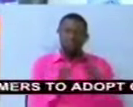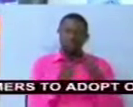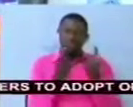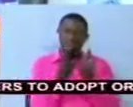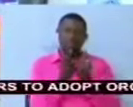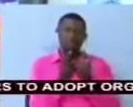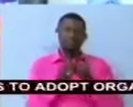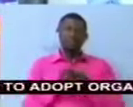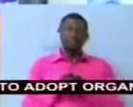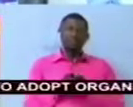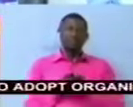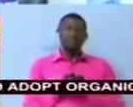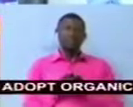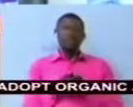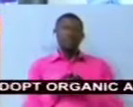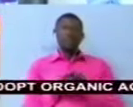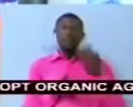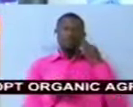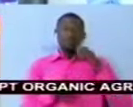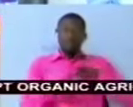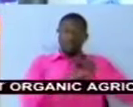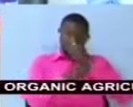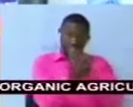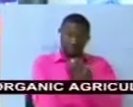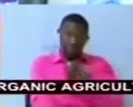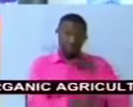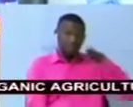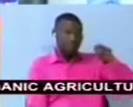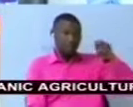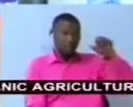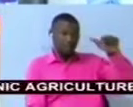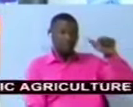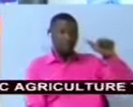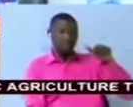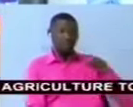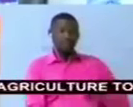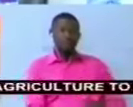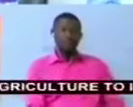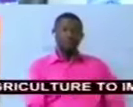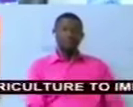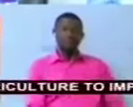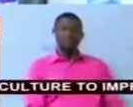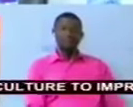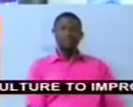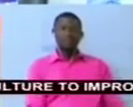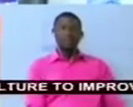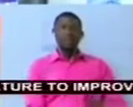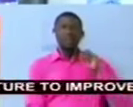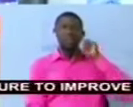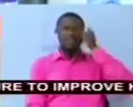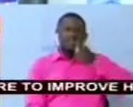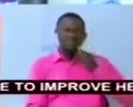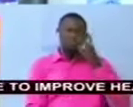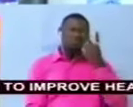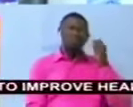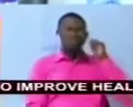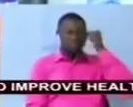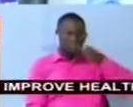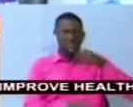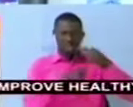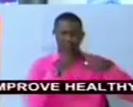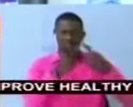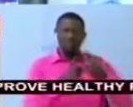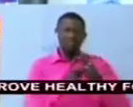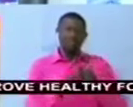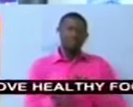li yobbo. When I was arrested by the NIAs. The election ndax ca gannaaw election. Following day or the next day. Lañ ñew